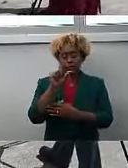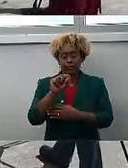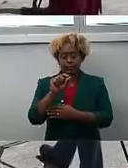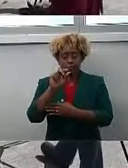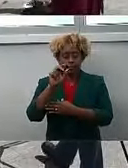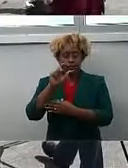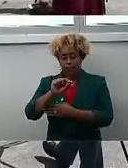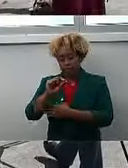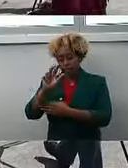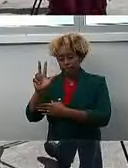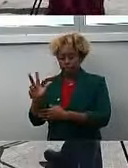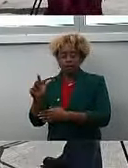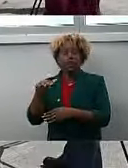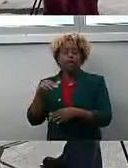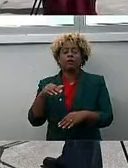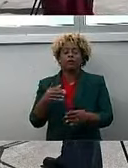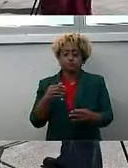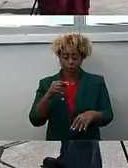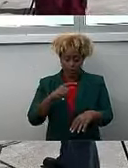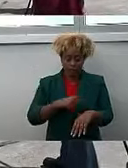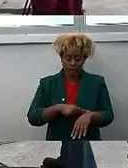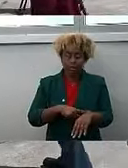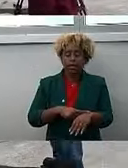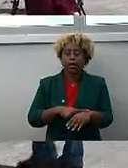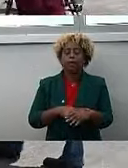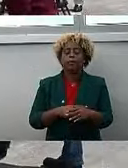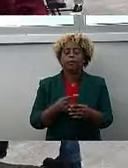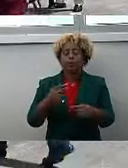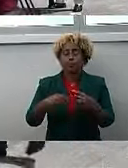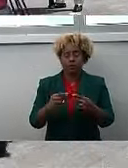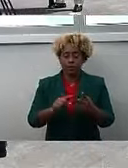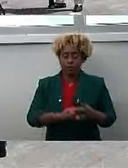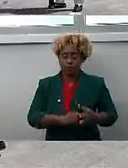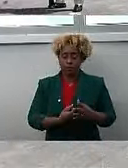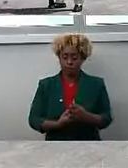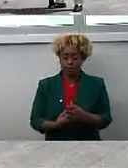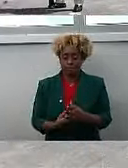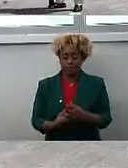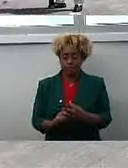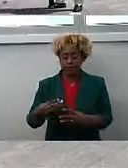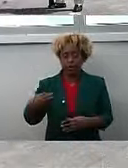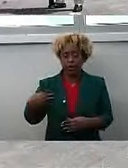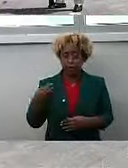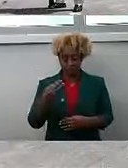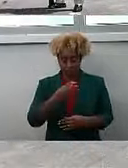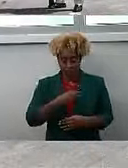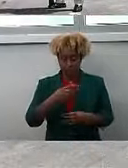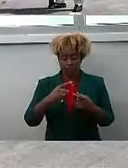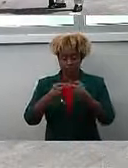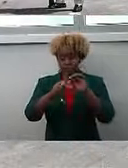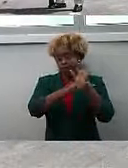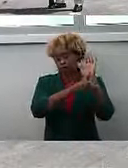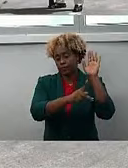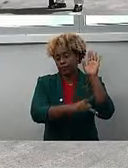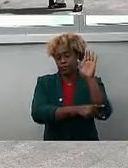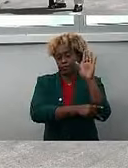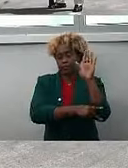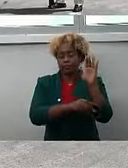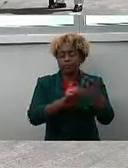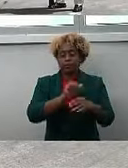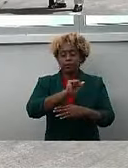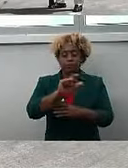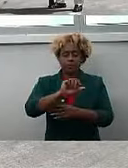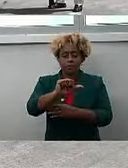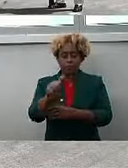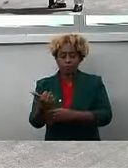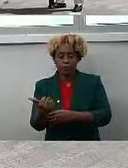as the time at which the said session shall begin. And members of the said Parliament and all other His